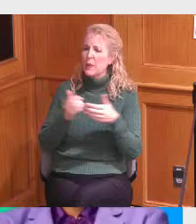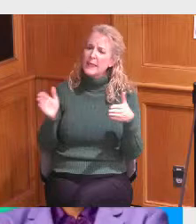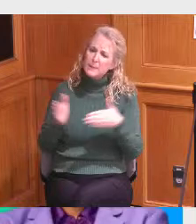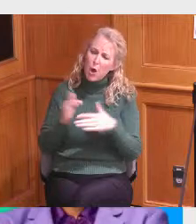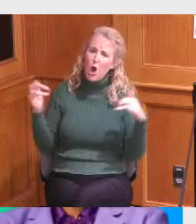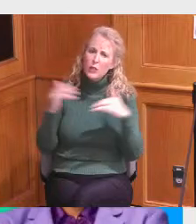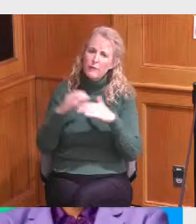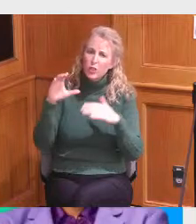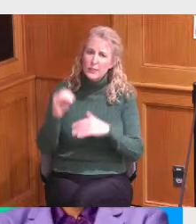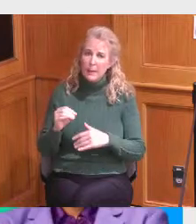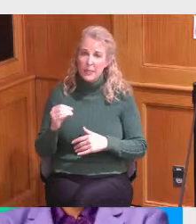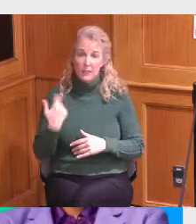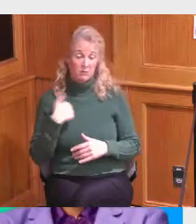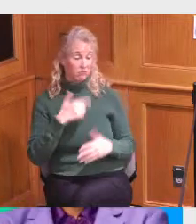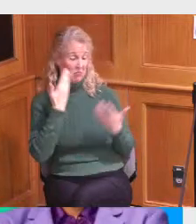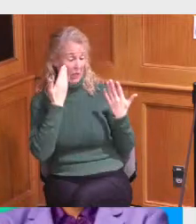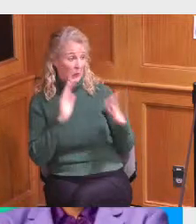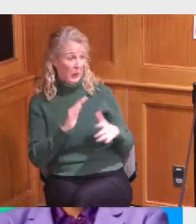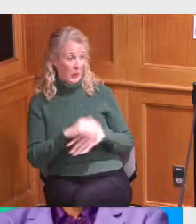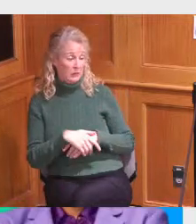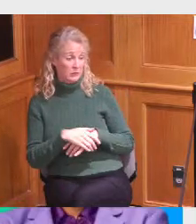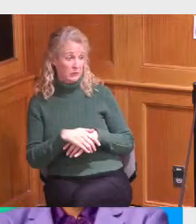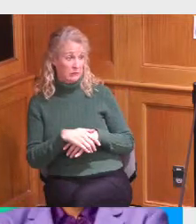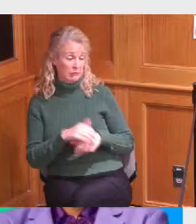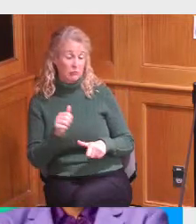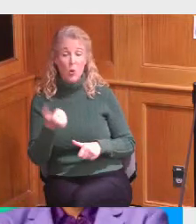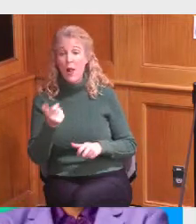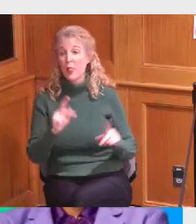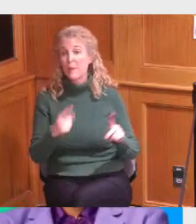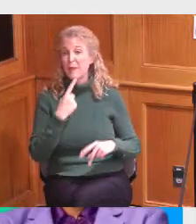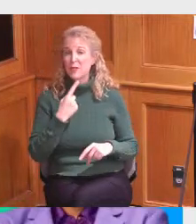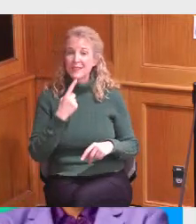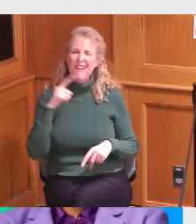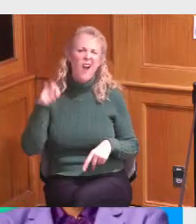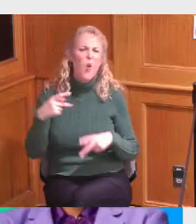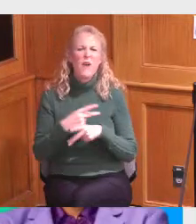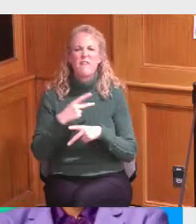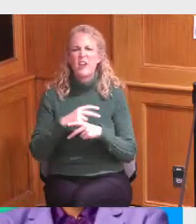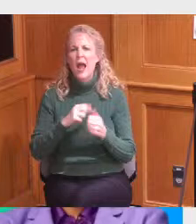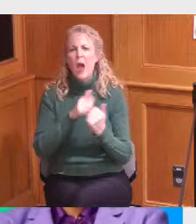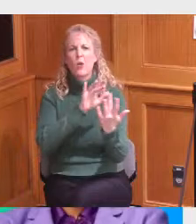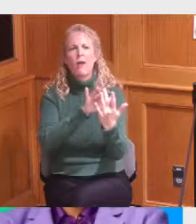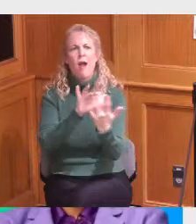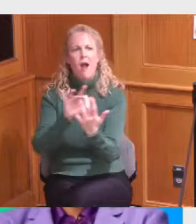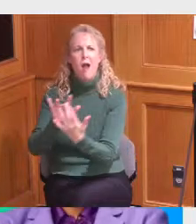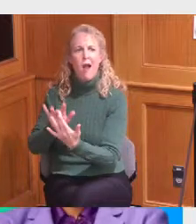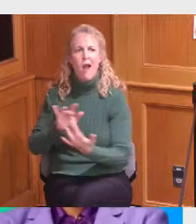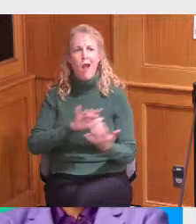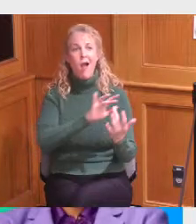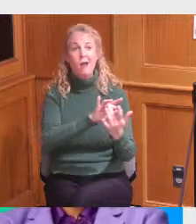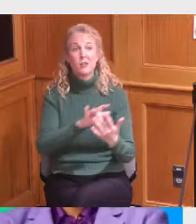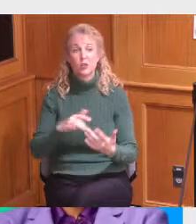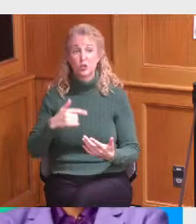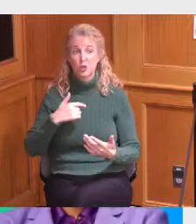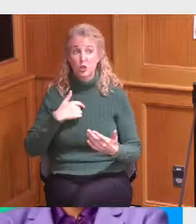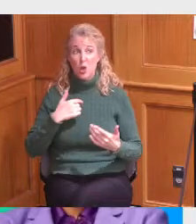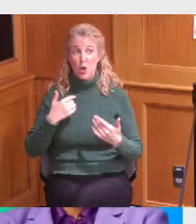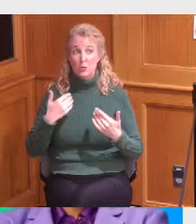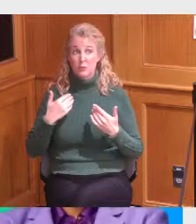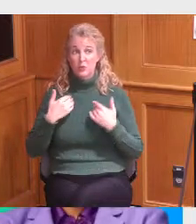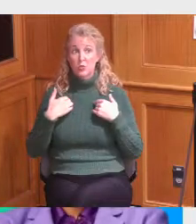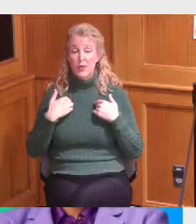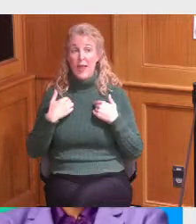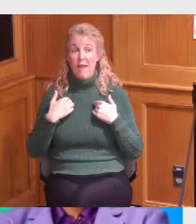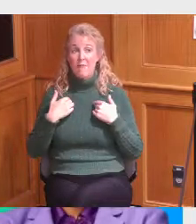we're not sure we know that many. And others said, well, we need to figure out how to reach them. And so we came up with the Bold Contractor